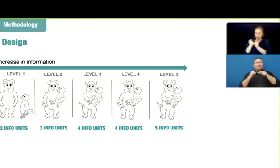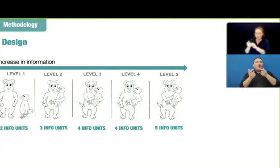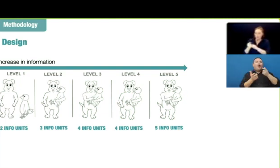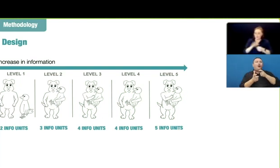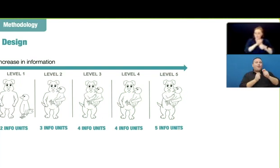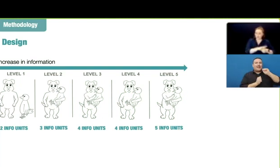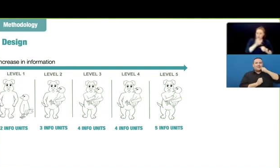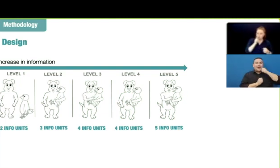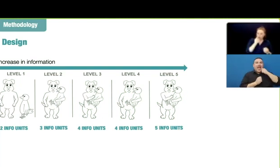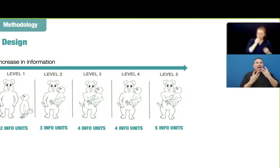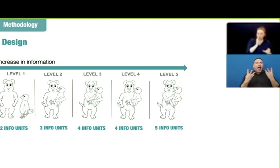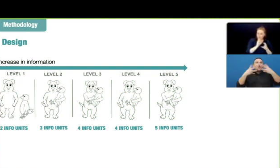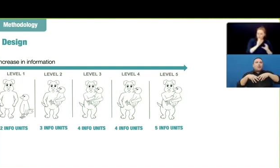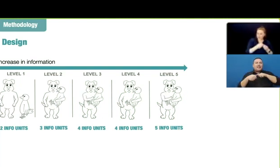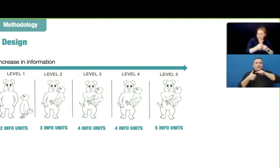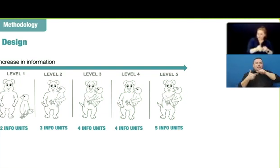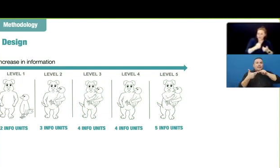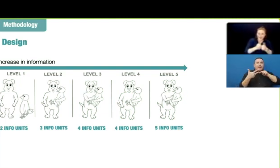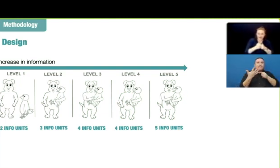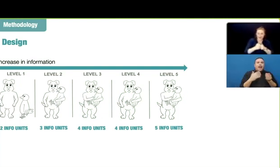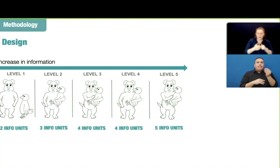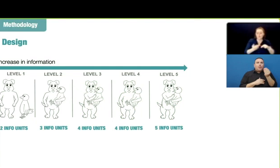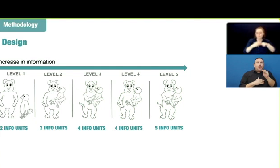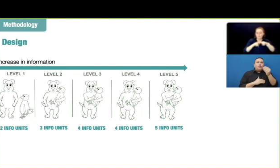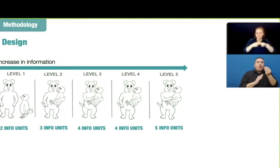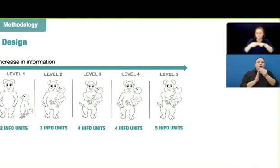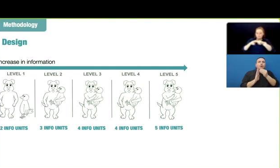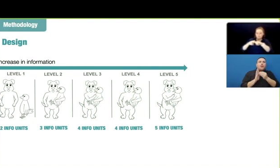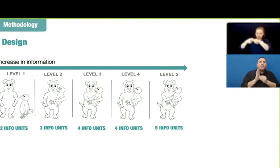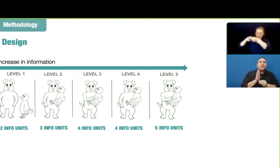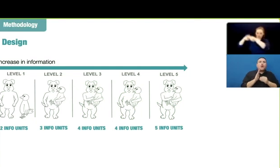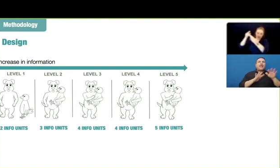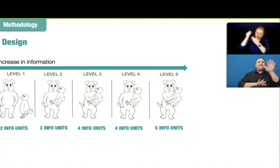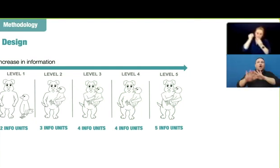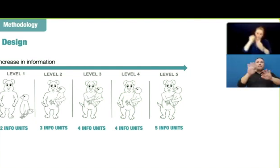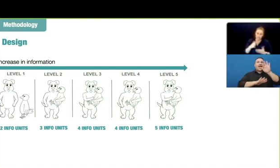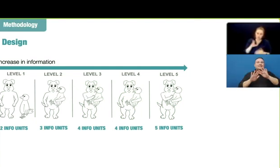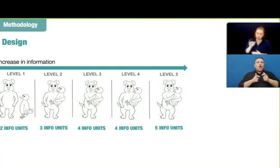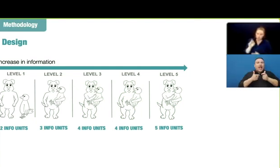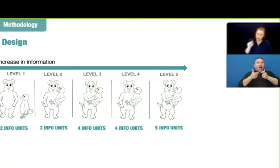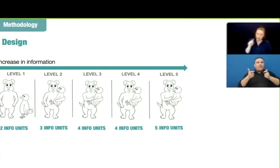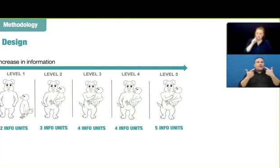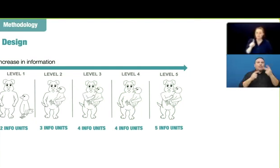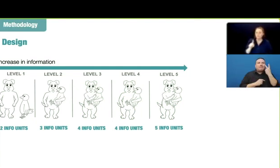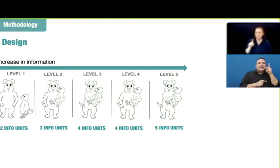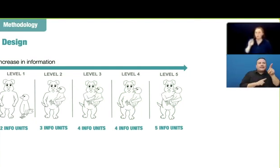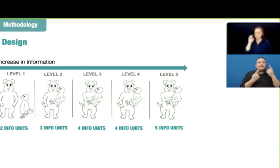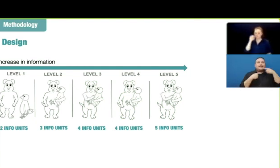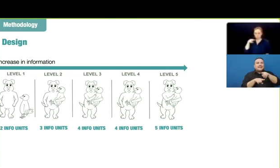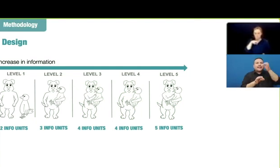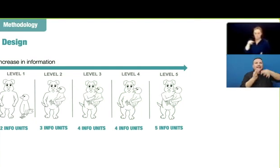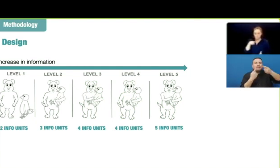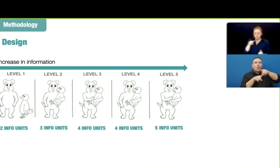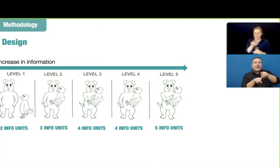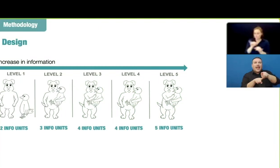efficiency by systematically increasing the number of information units in perceptually simultaneous events.